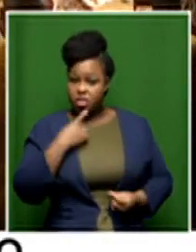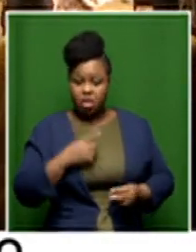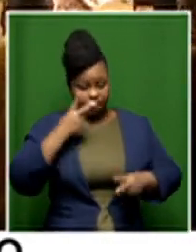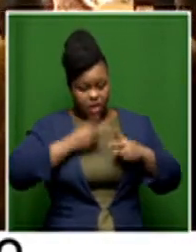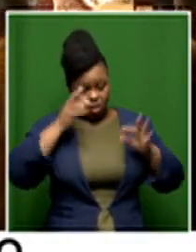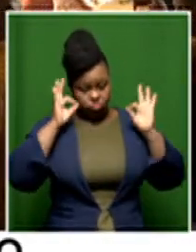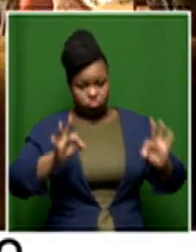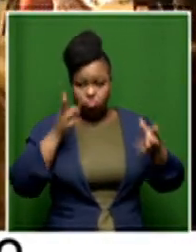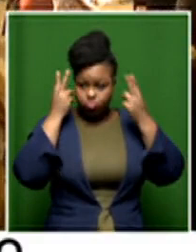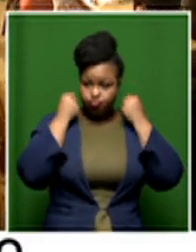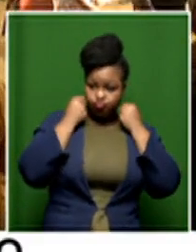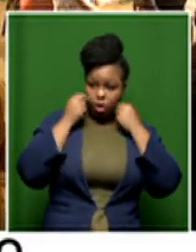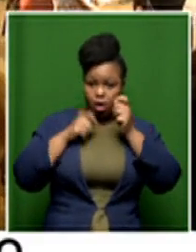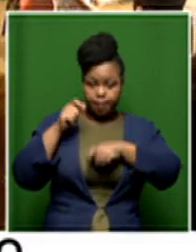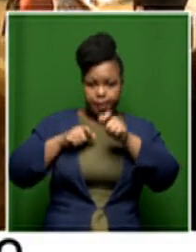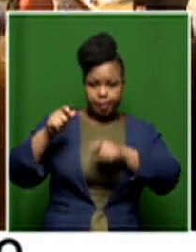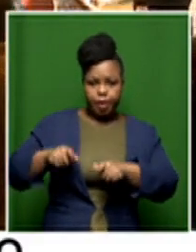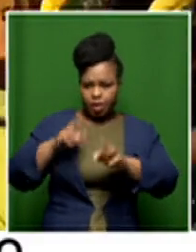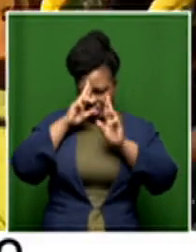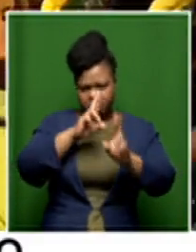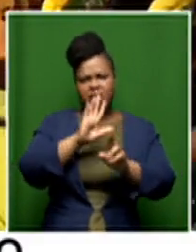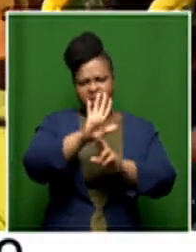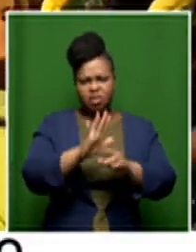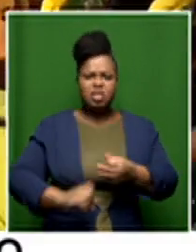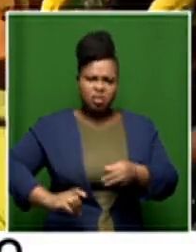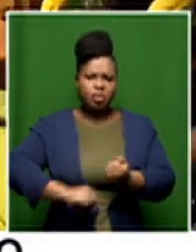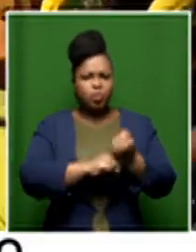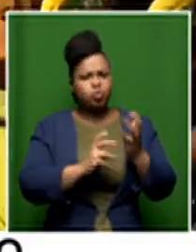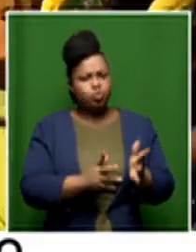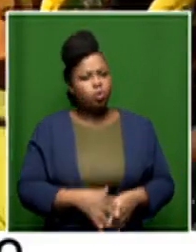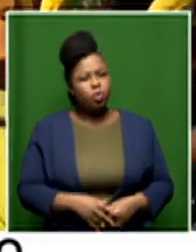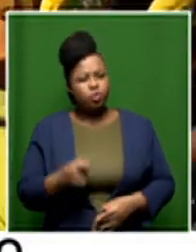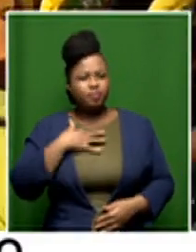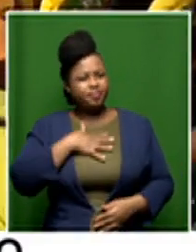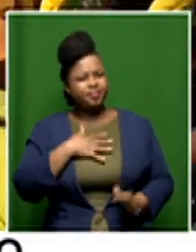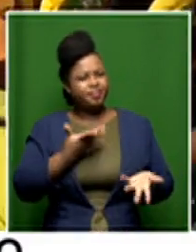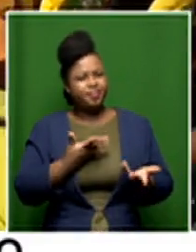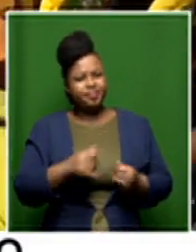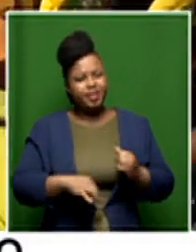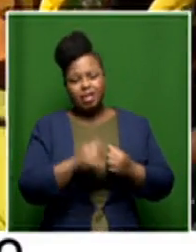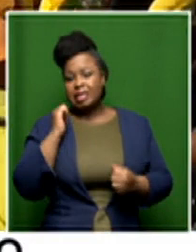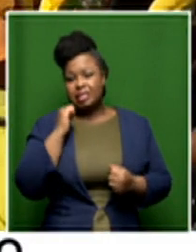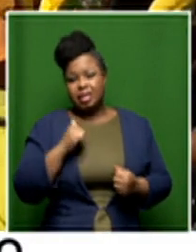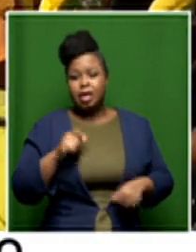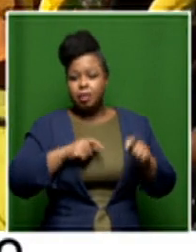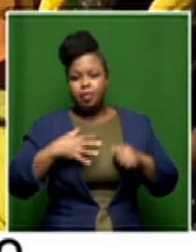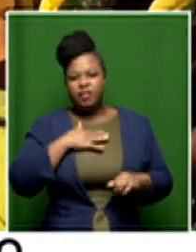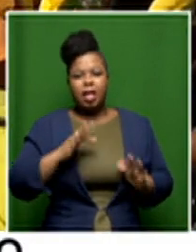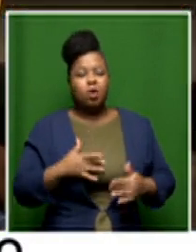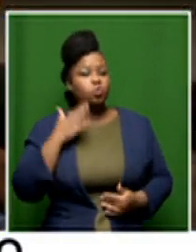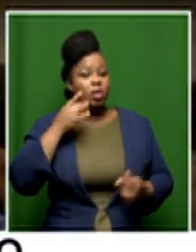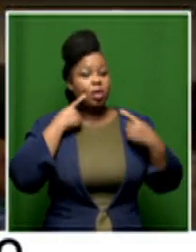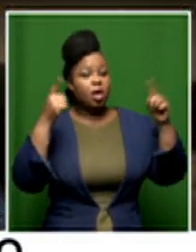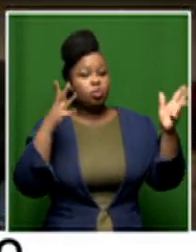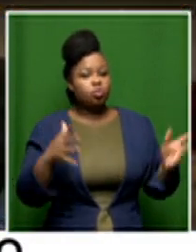on the ground, people are massively in support of him. What was the reaction on the ground yesterday once this news came